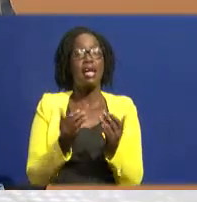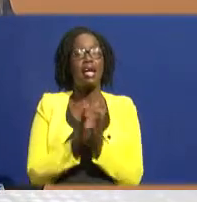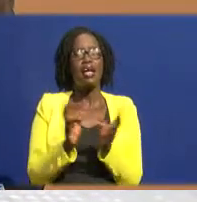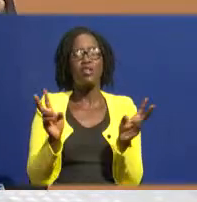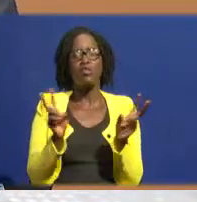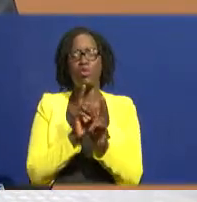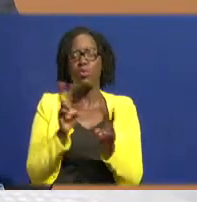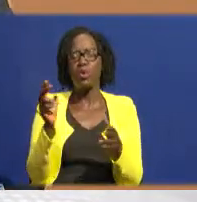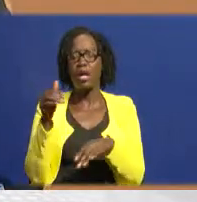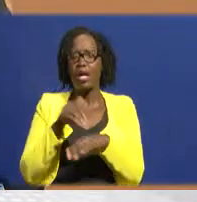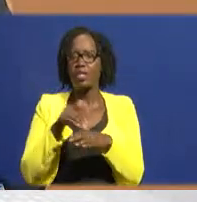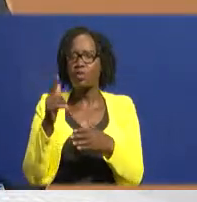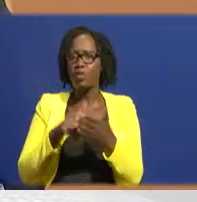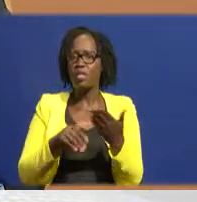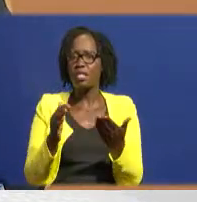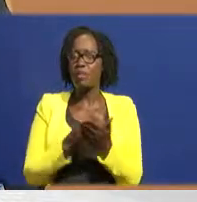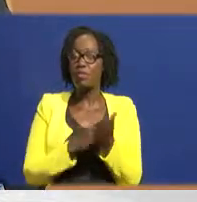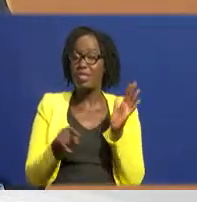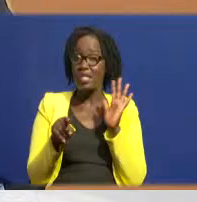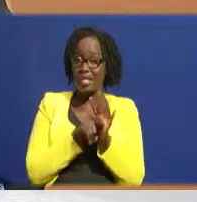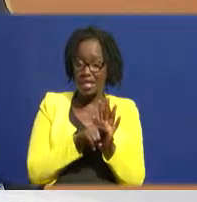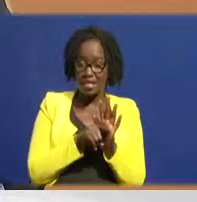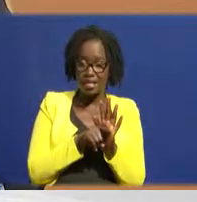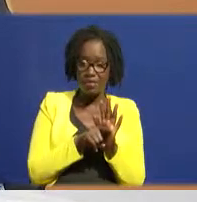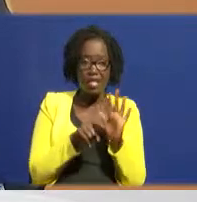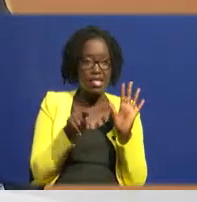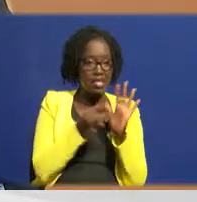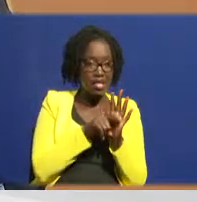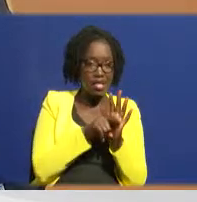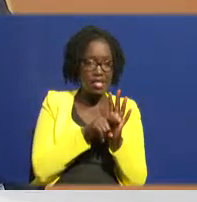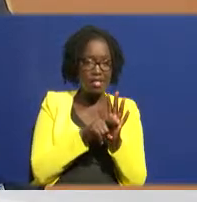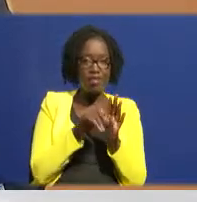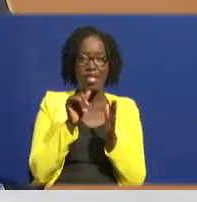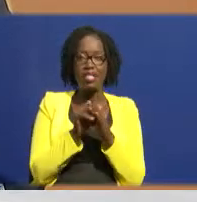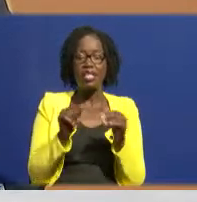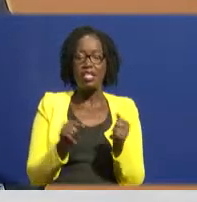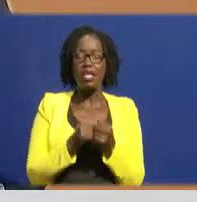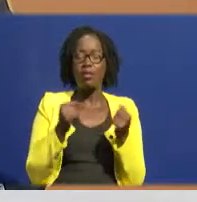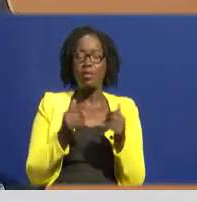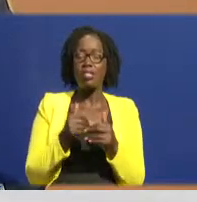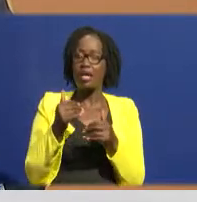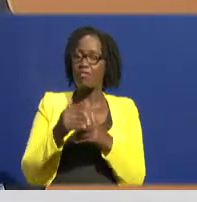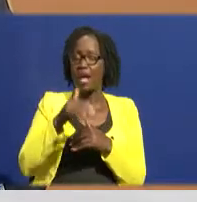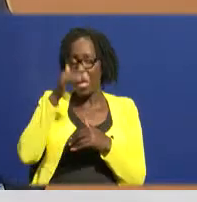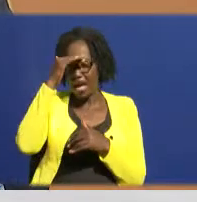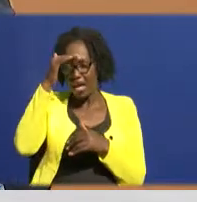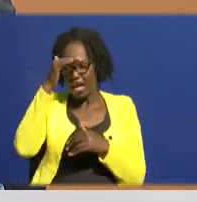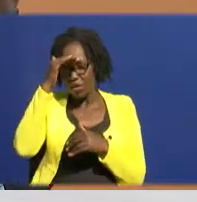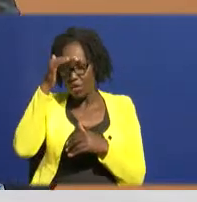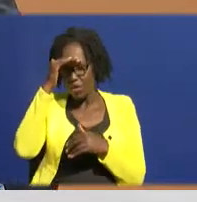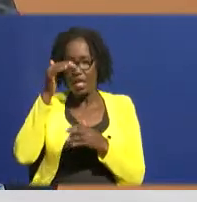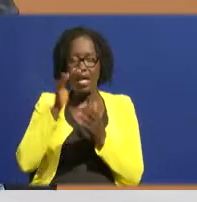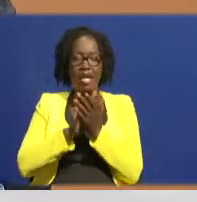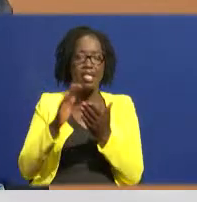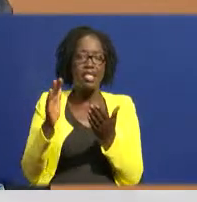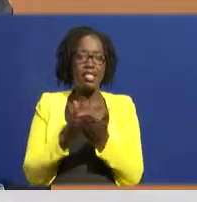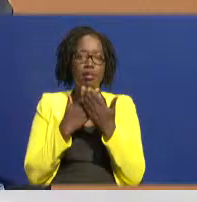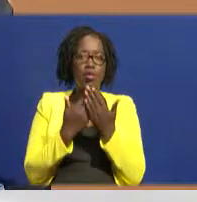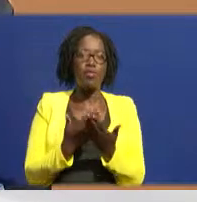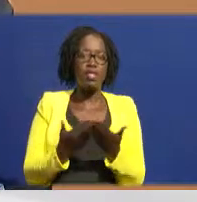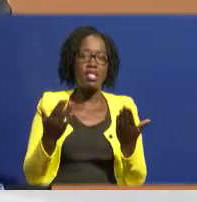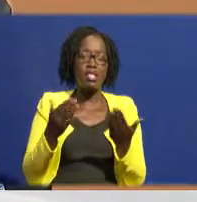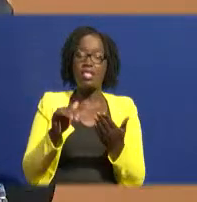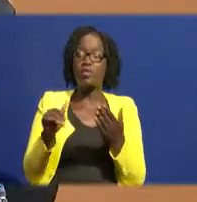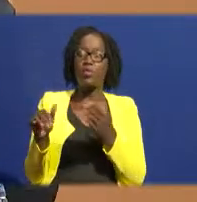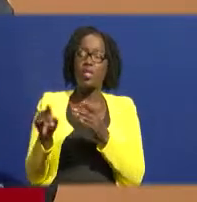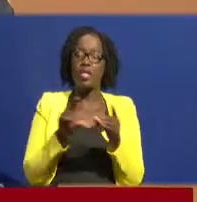at what are some of the negativities that comes along with the alcoholism. Mm. And what are some of the things that we can